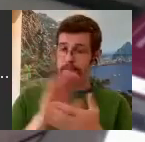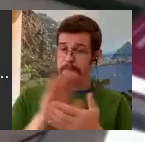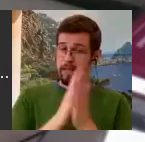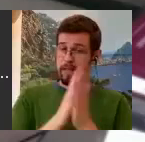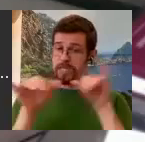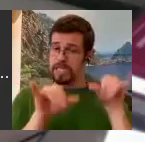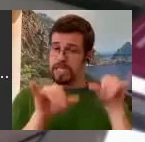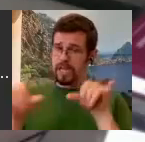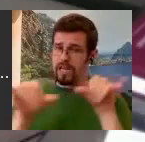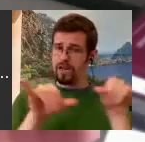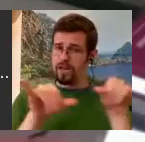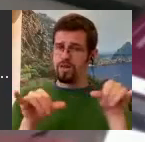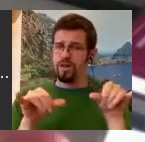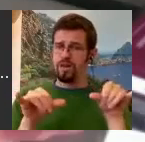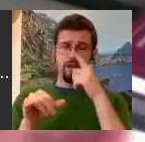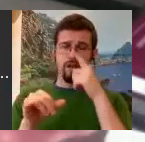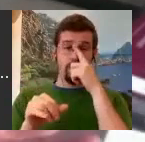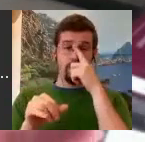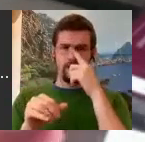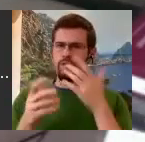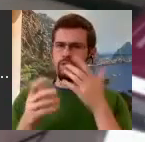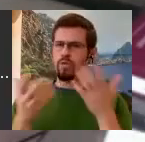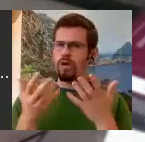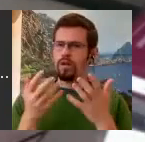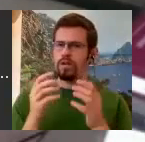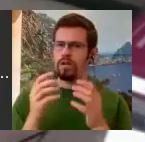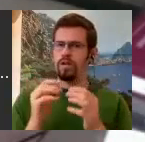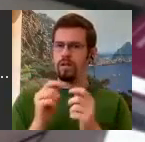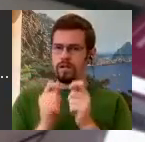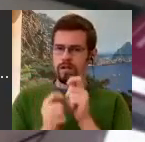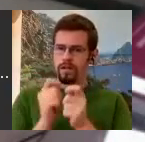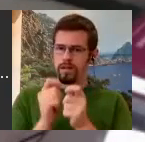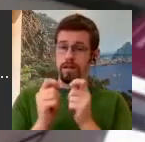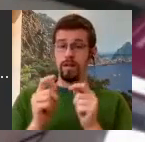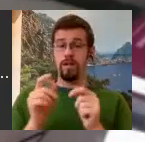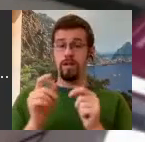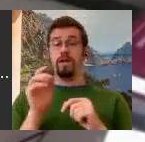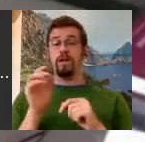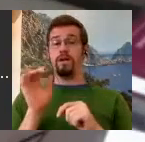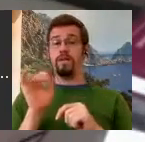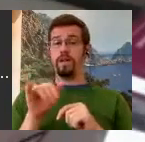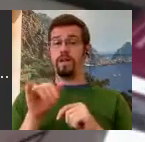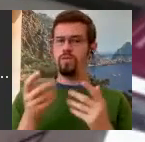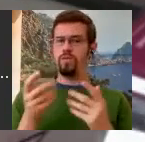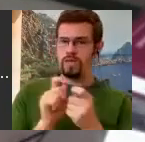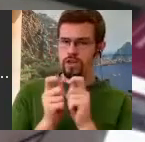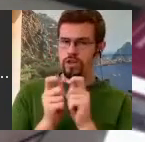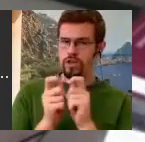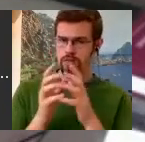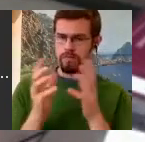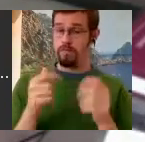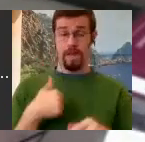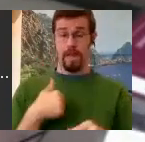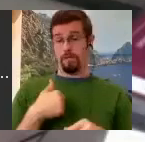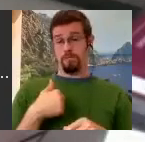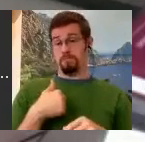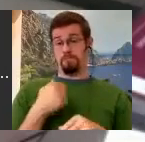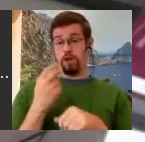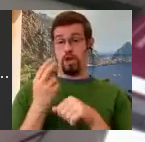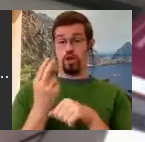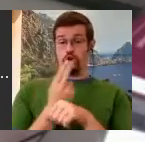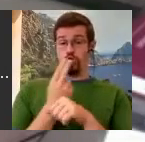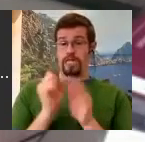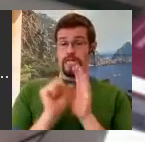while. Now, what symbols did I choose? Well, I chose what I thought was used the most, but I'm just one person, and I didn't